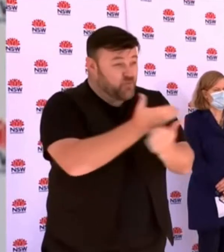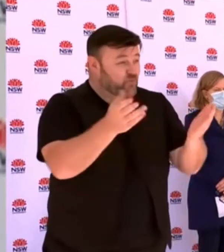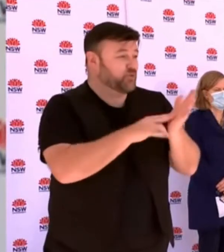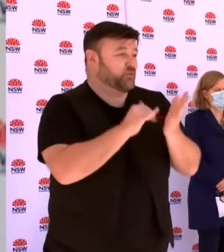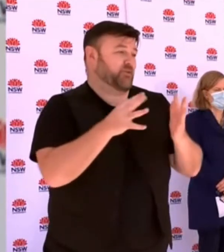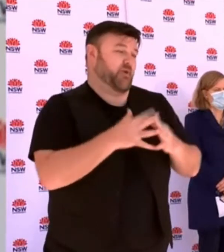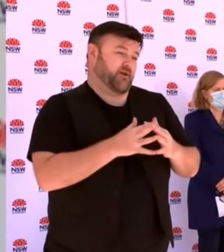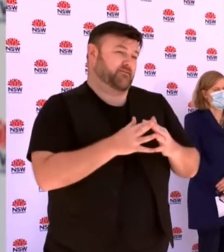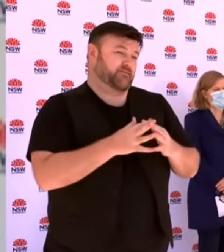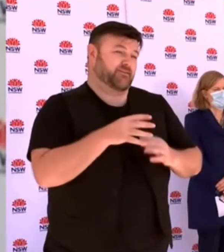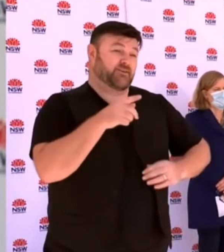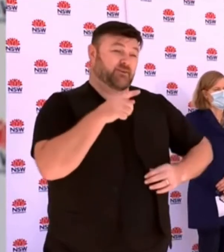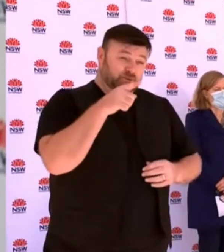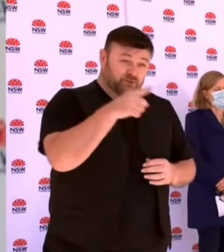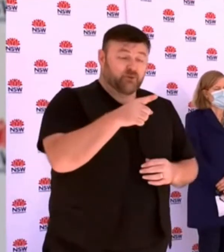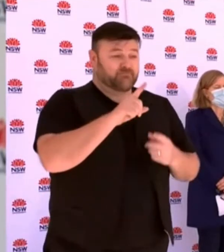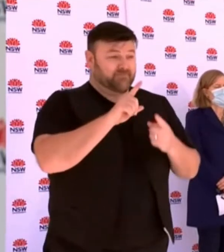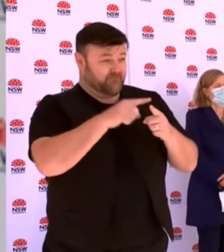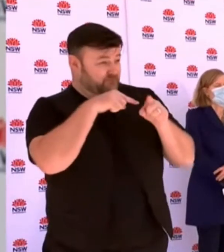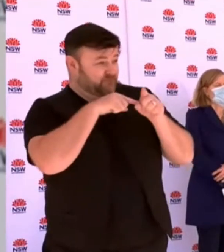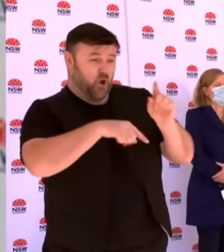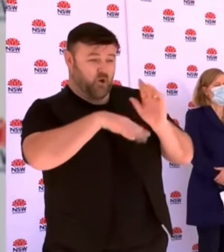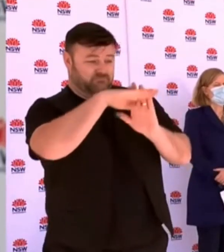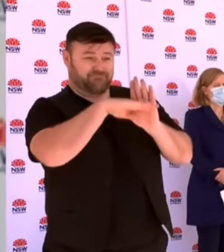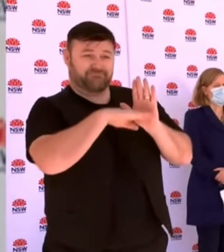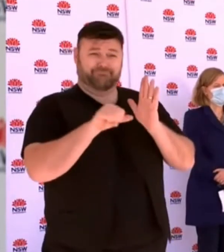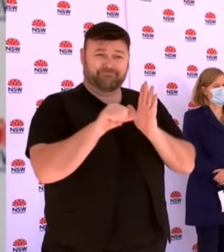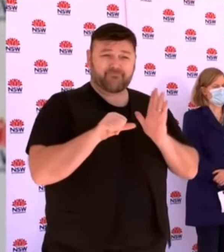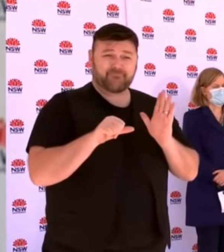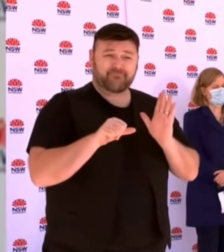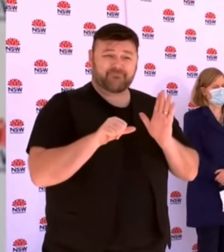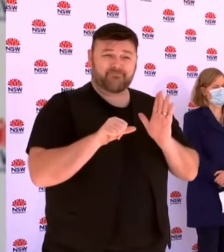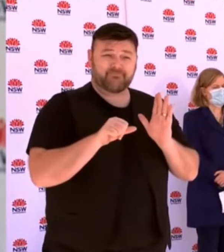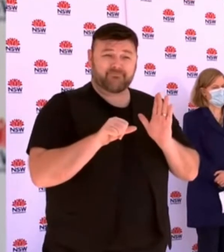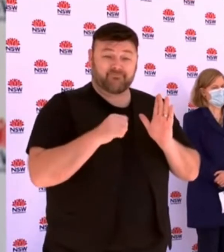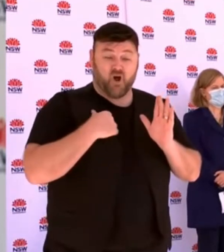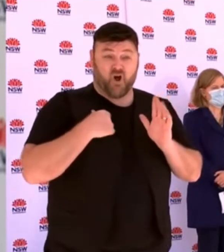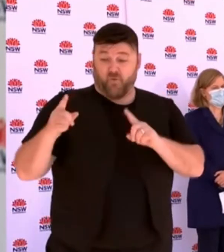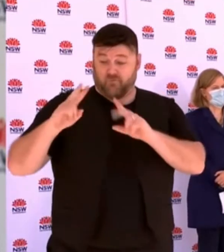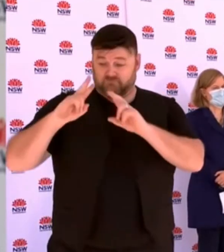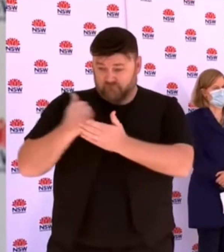of our great state to continue to do the right thing, to follow the health advice. And I can say the